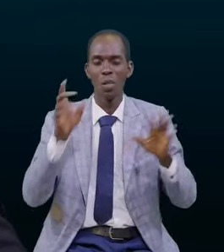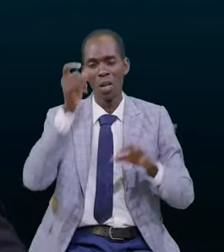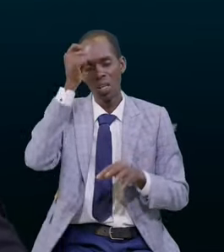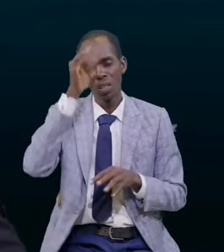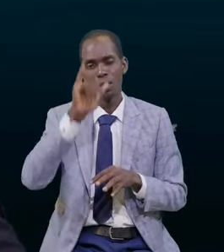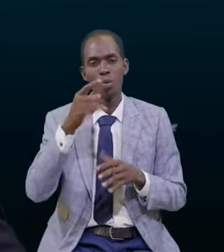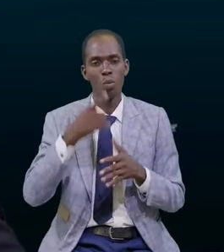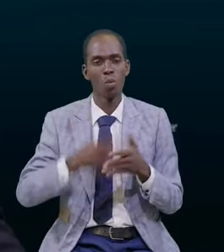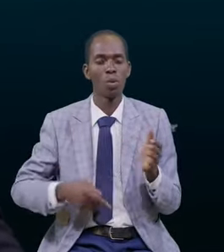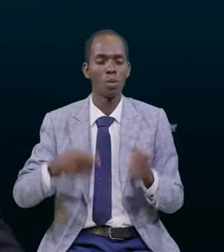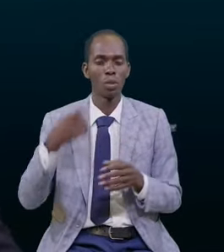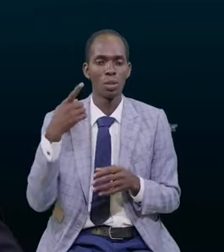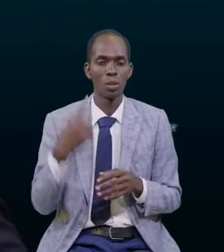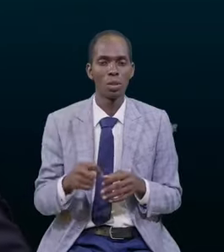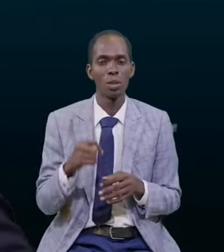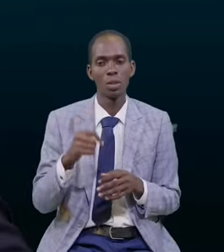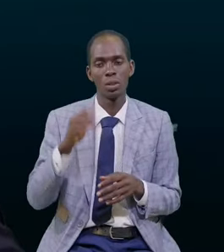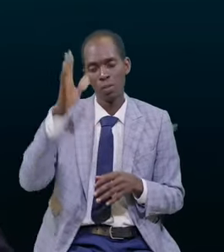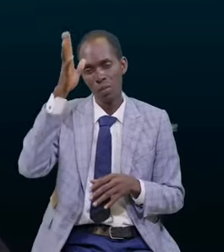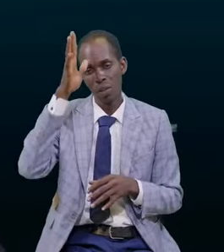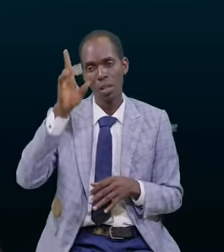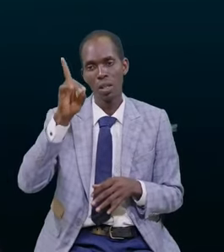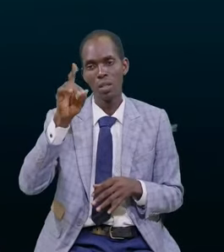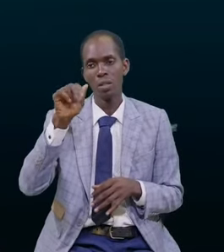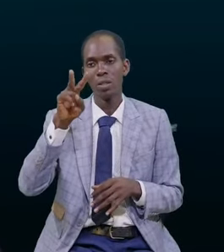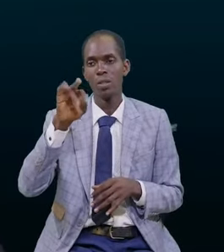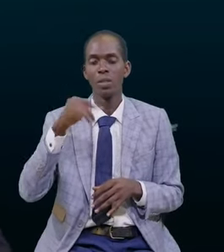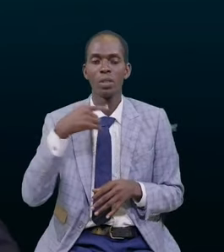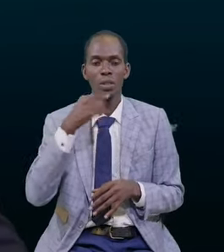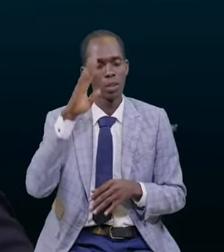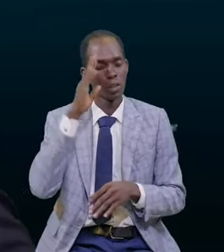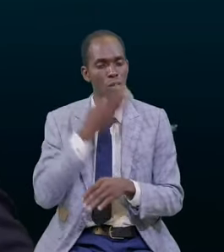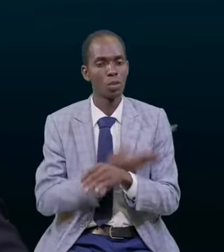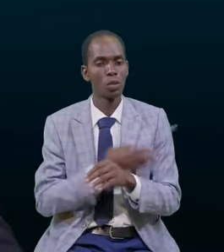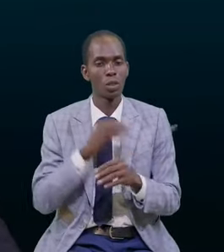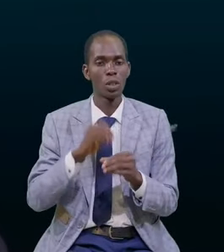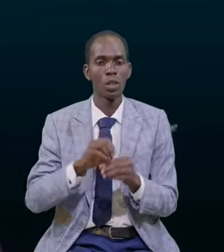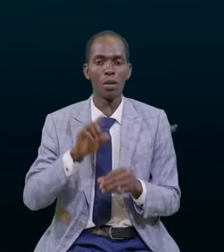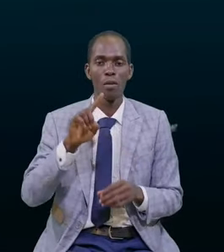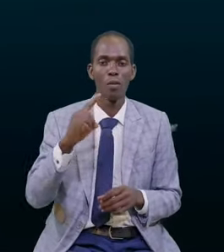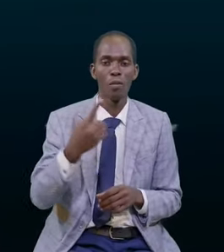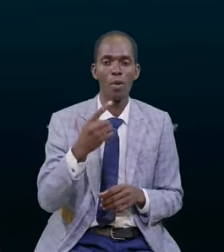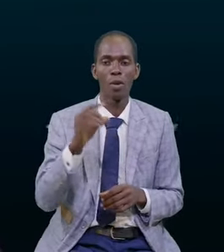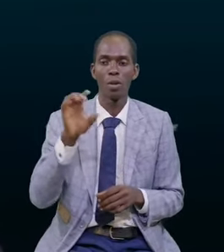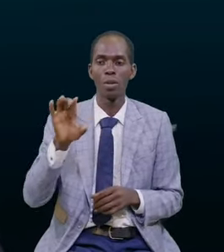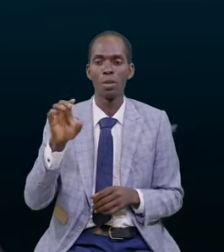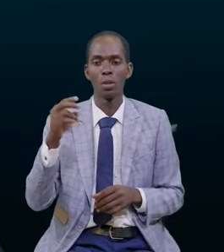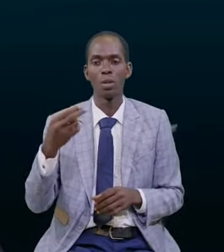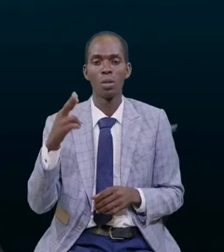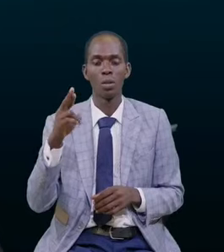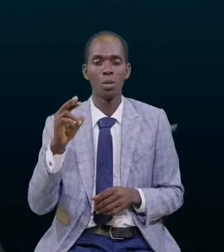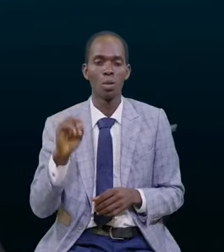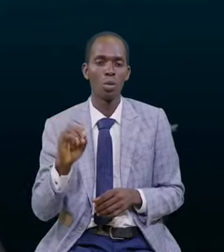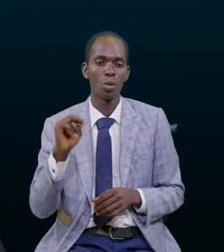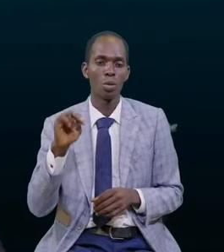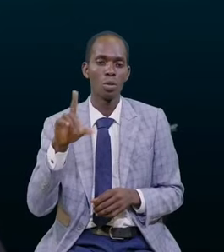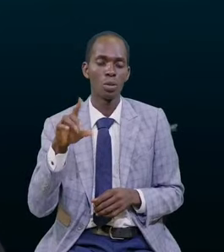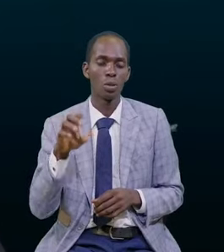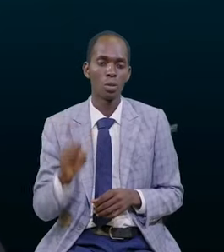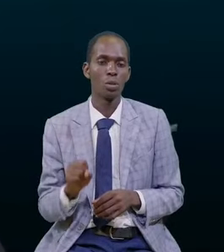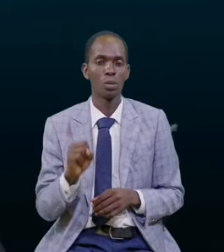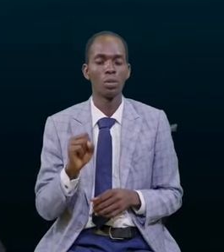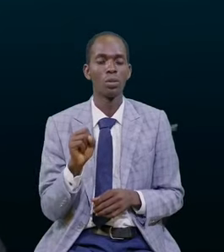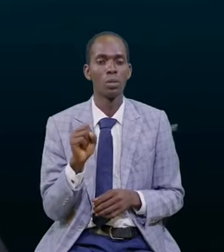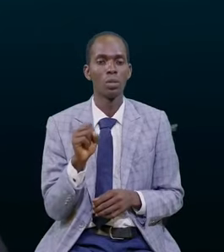in 1 Chronicles chapter 28 look at that 1 Chronicles 28 and in verse 9 and thou Solomon